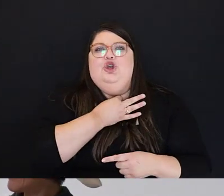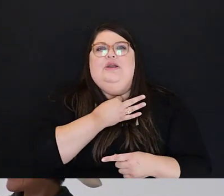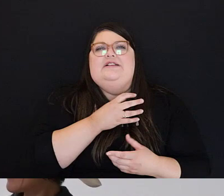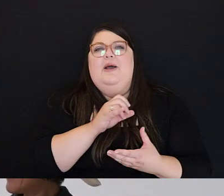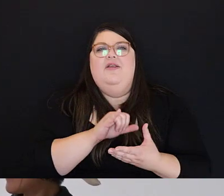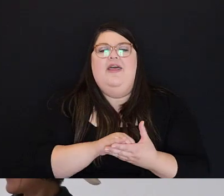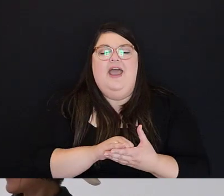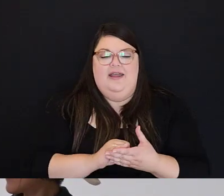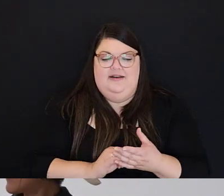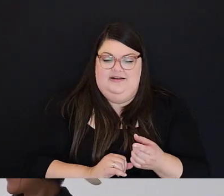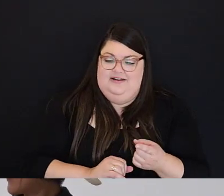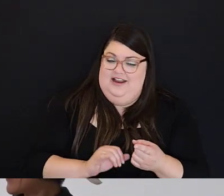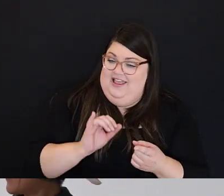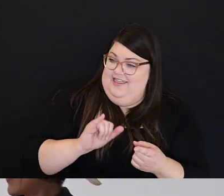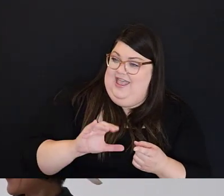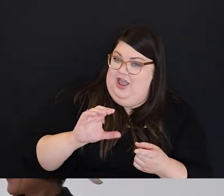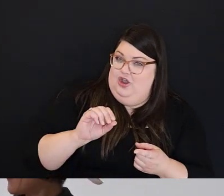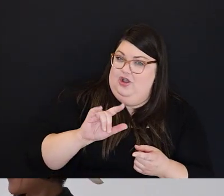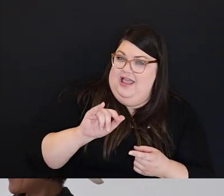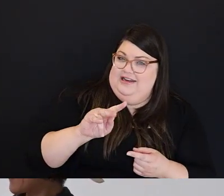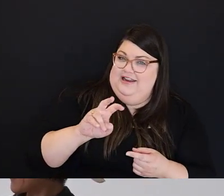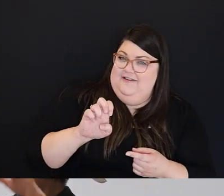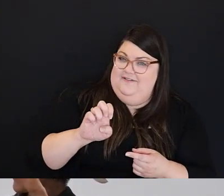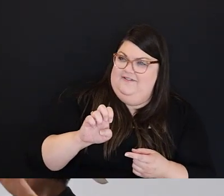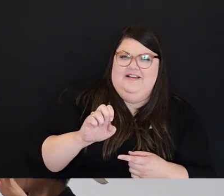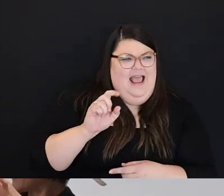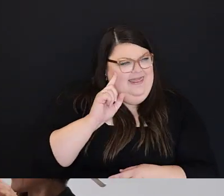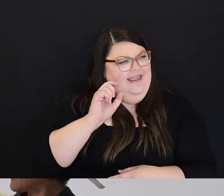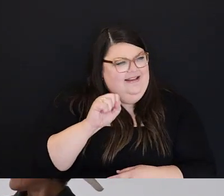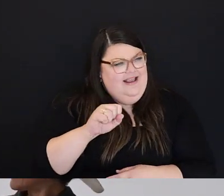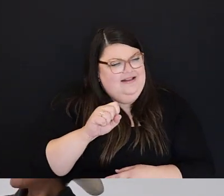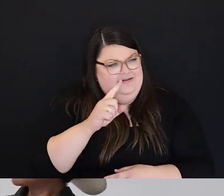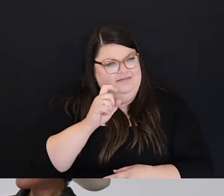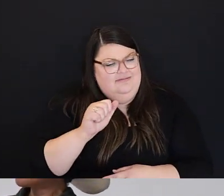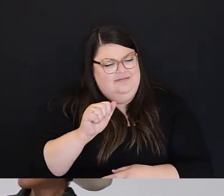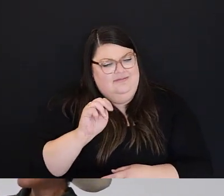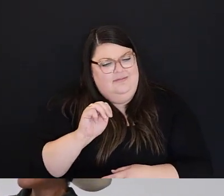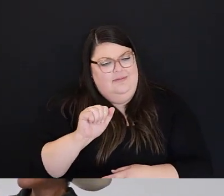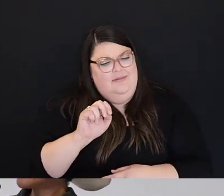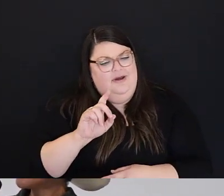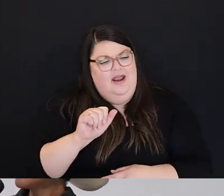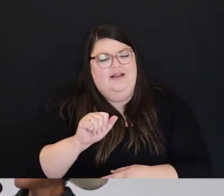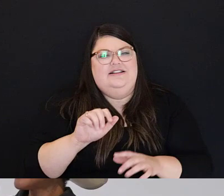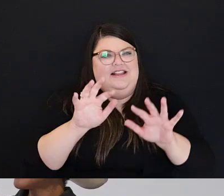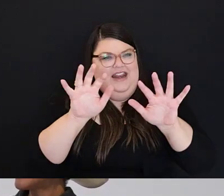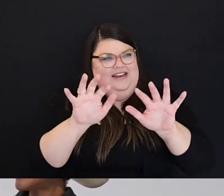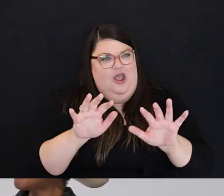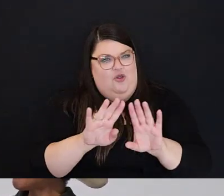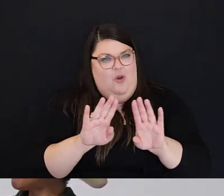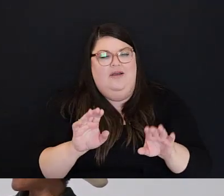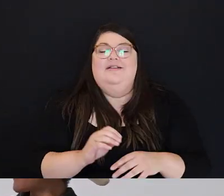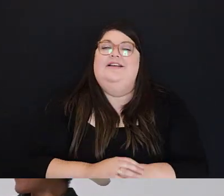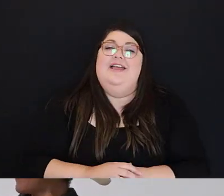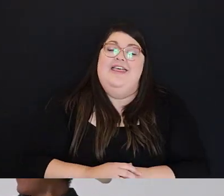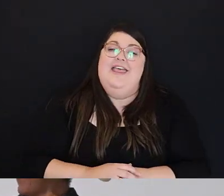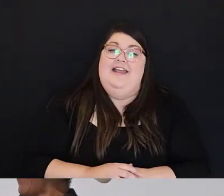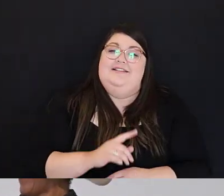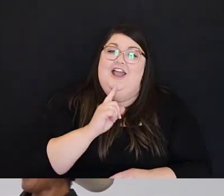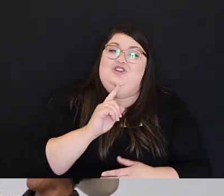it. The collective action or the? I think so, because Amanda was The one part right of on the it. wall. So it's paper